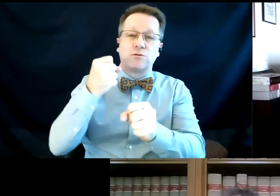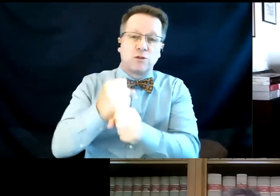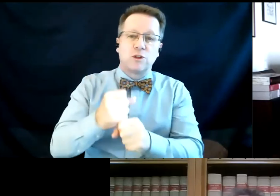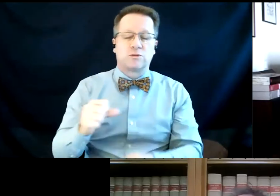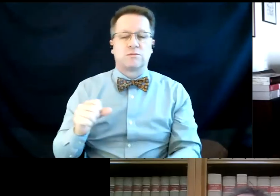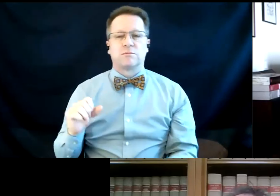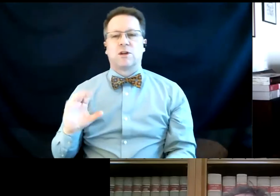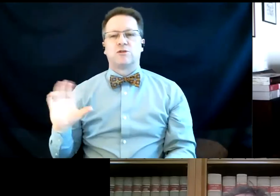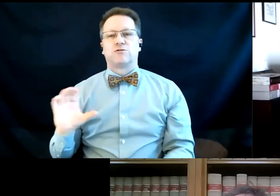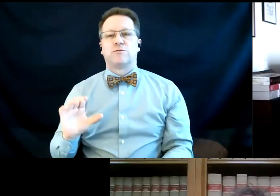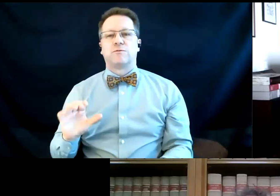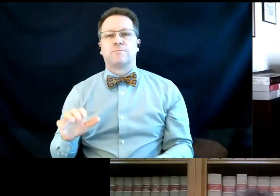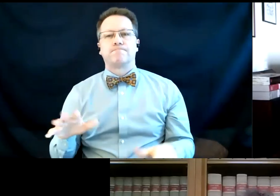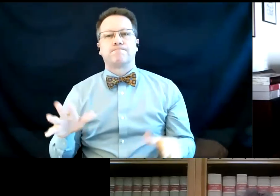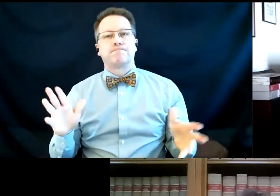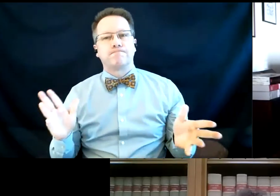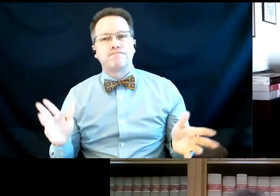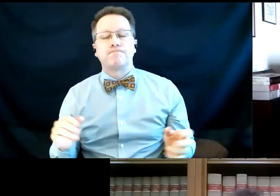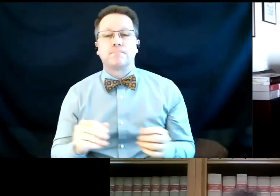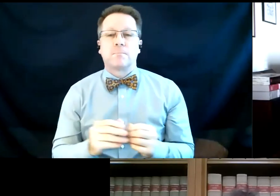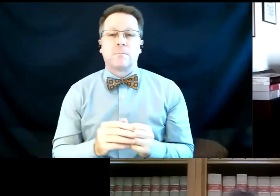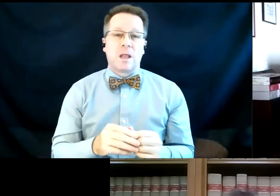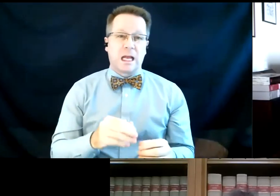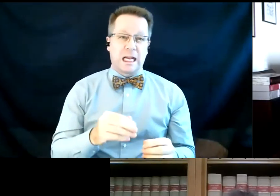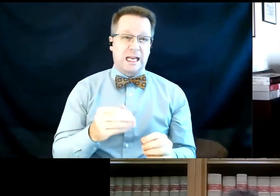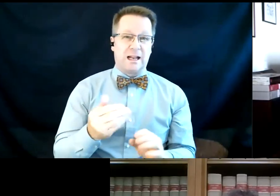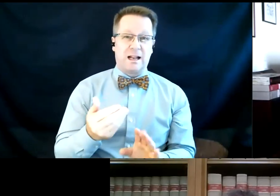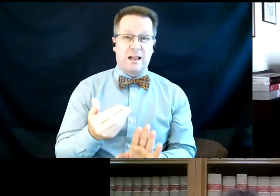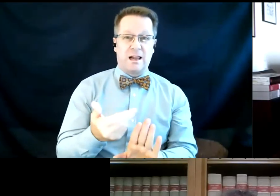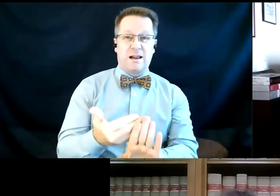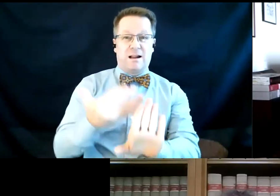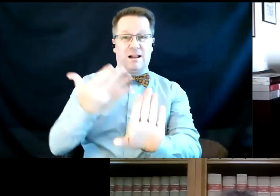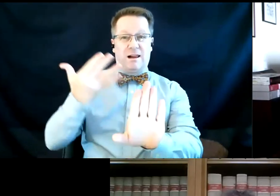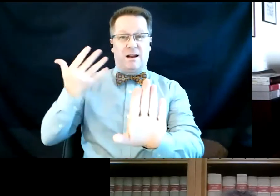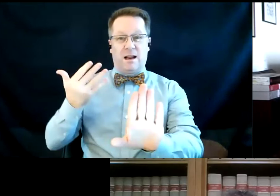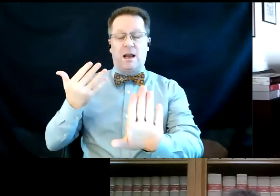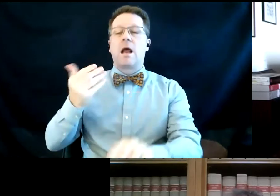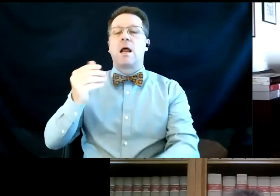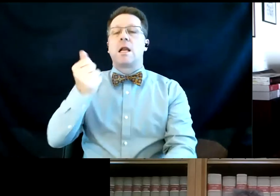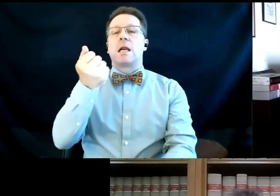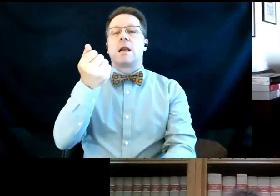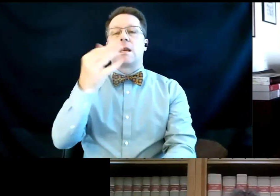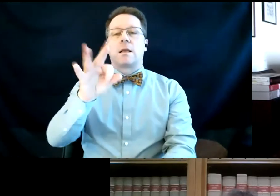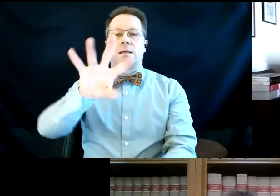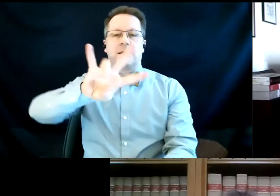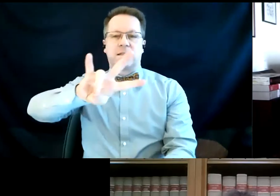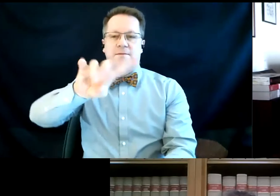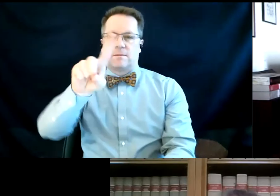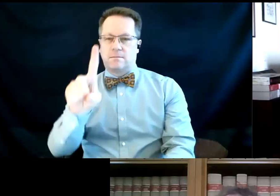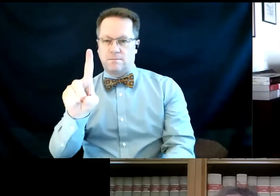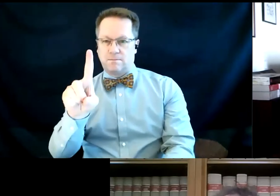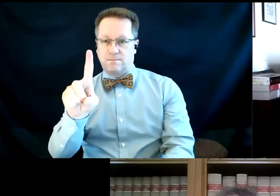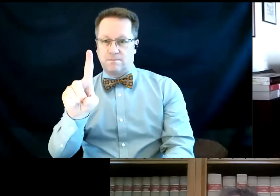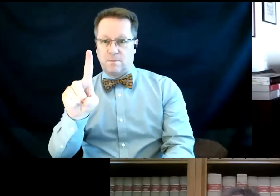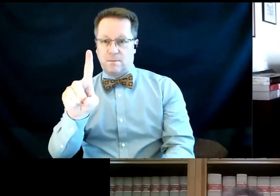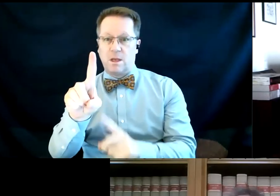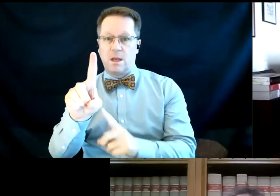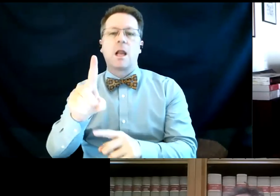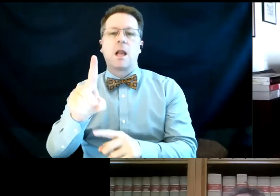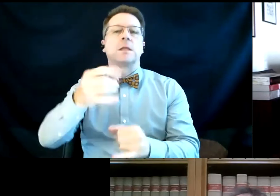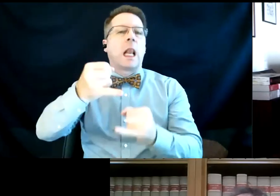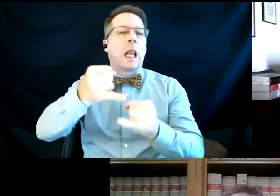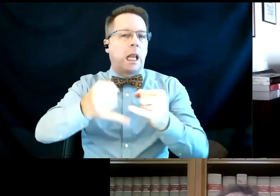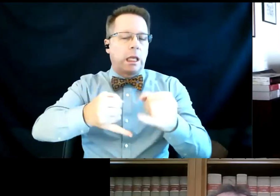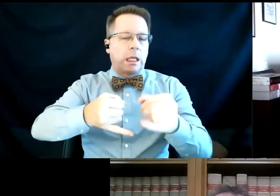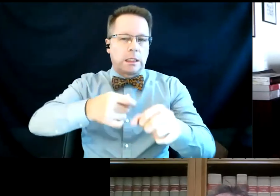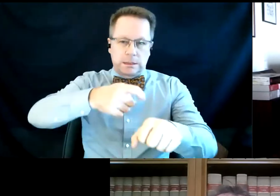It was 1971 was the last time there was a liberal majority on the Supreme Court. And the ACLU has been